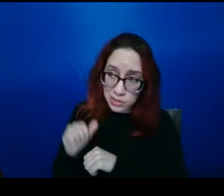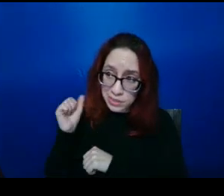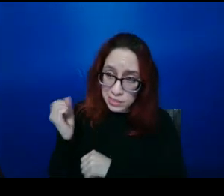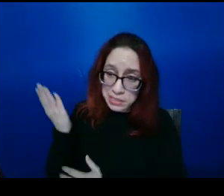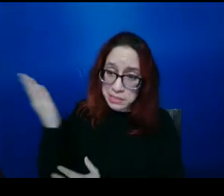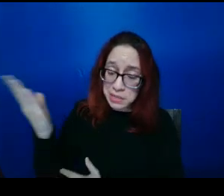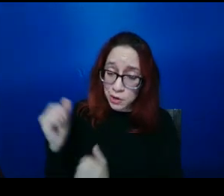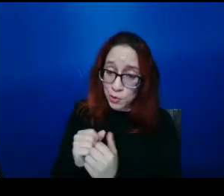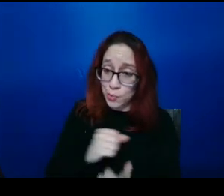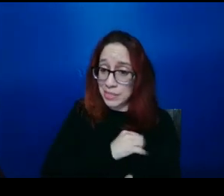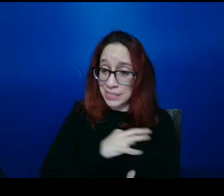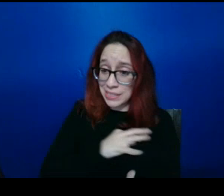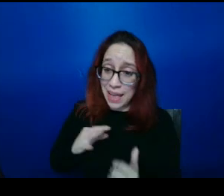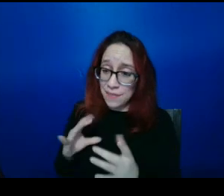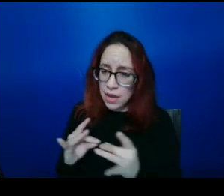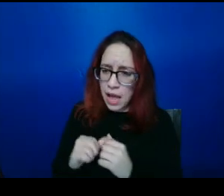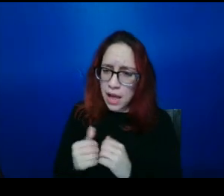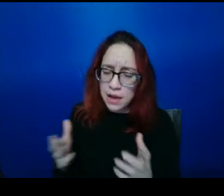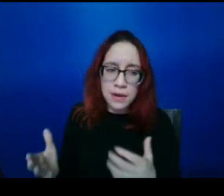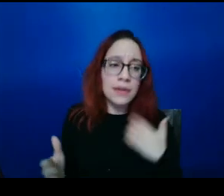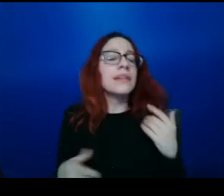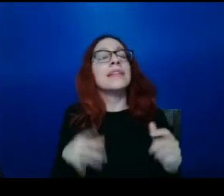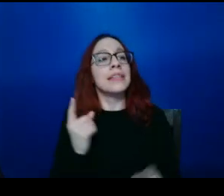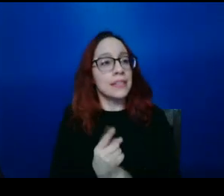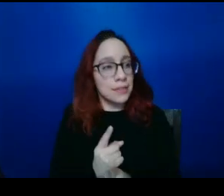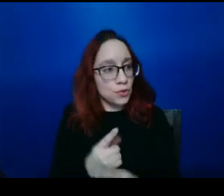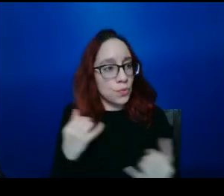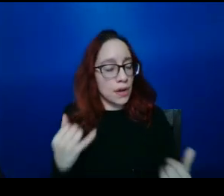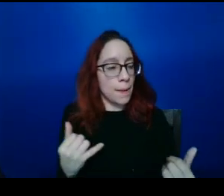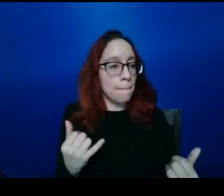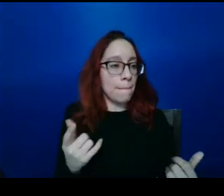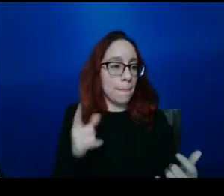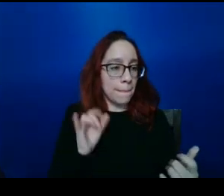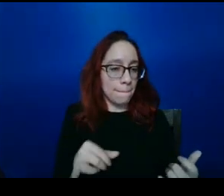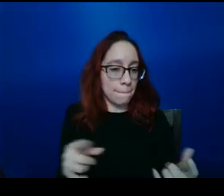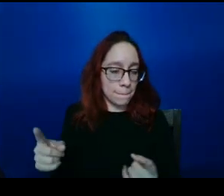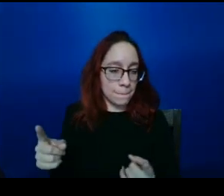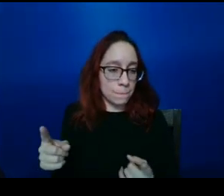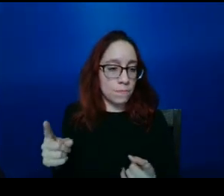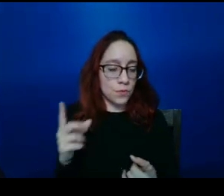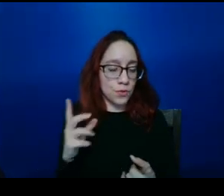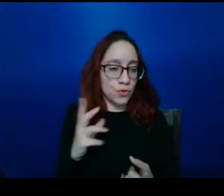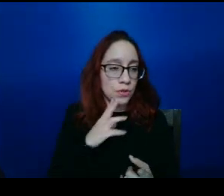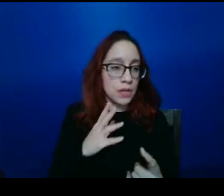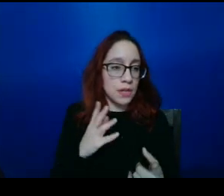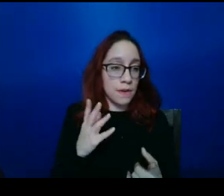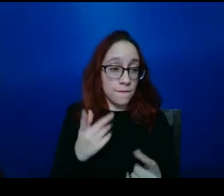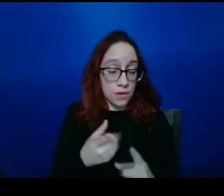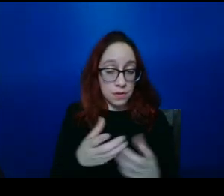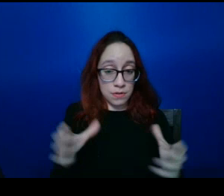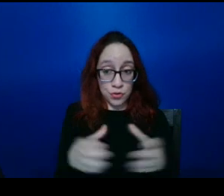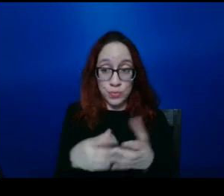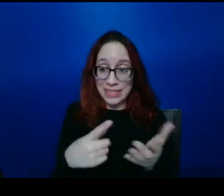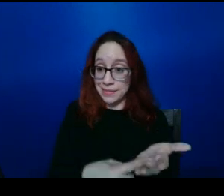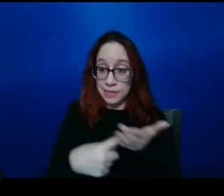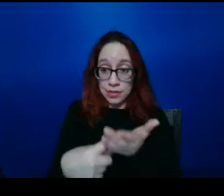with staff comments? How does that? Exactly. So at this point, that's what is brought up before commission to be